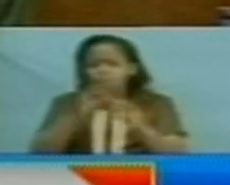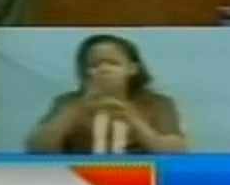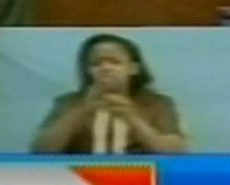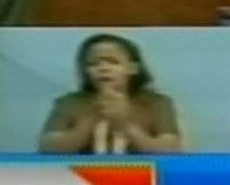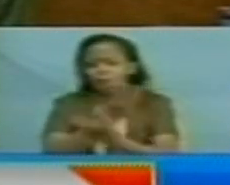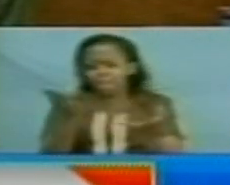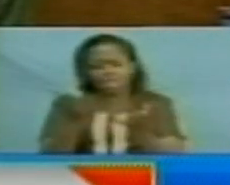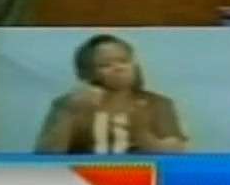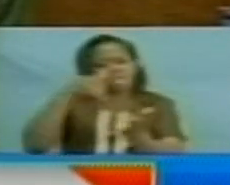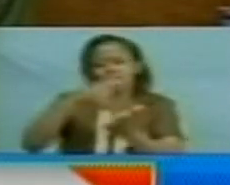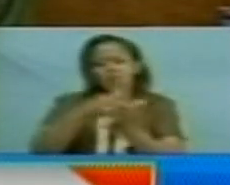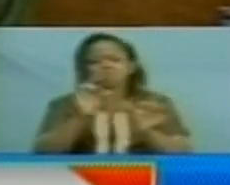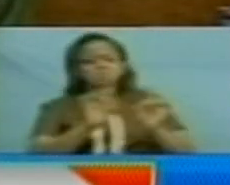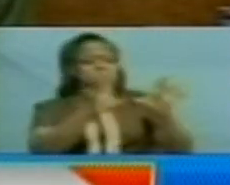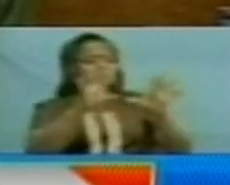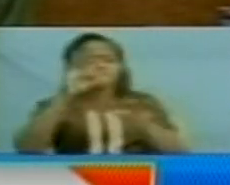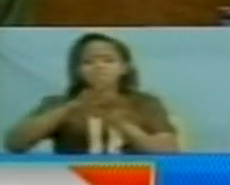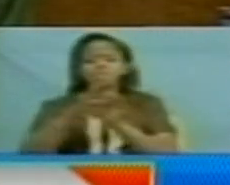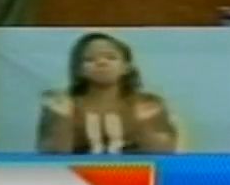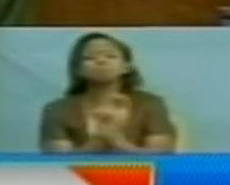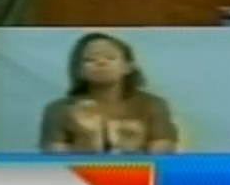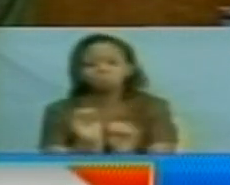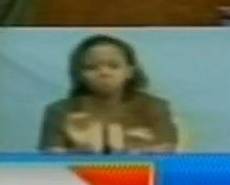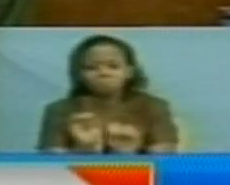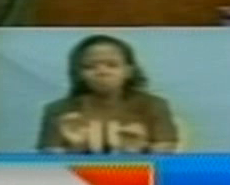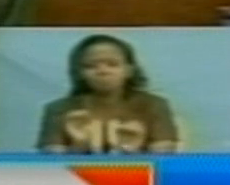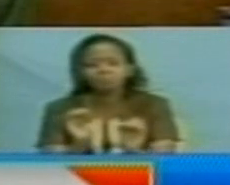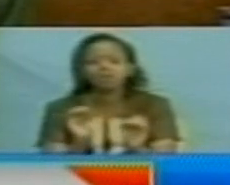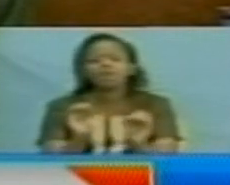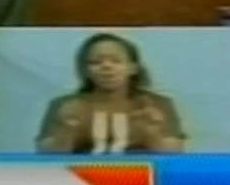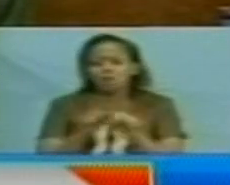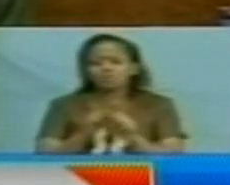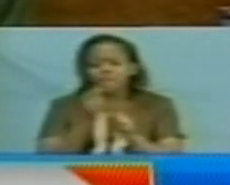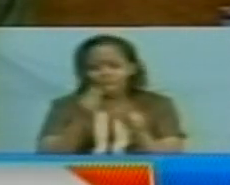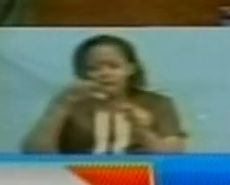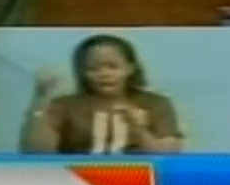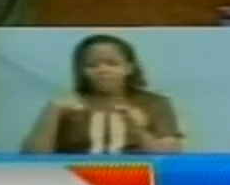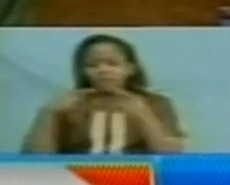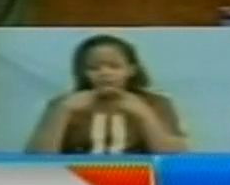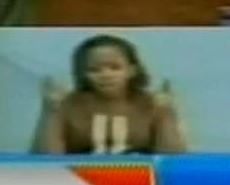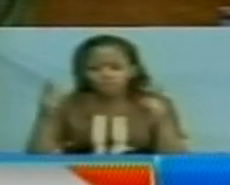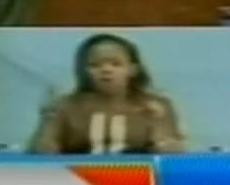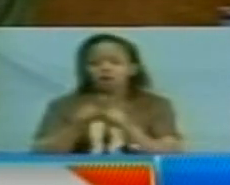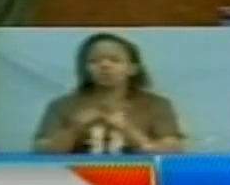presidential candidate. As to what consequential declarations, orders, and